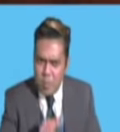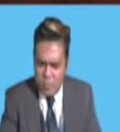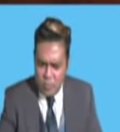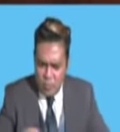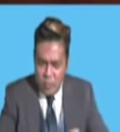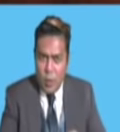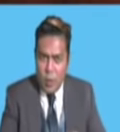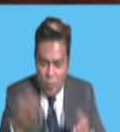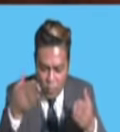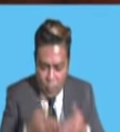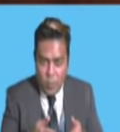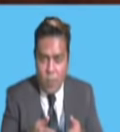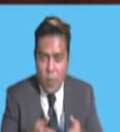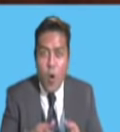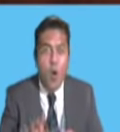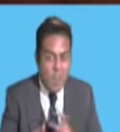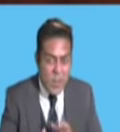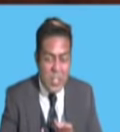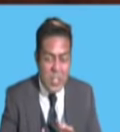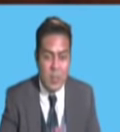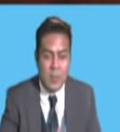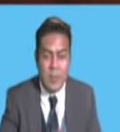conflicts prior to escalating